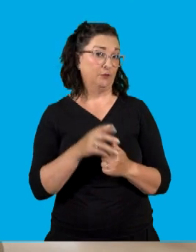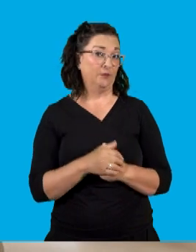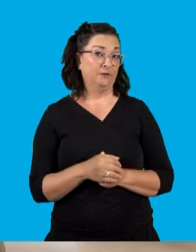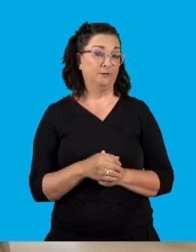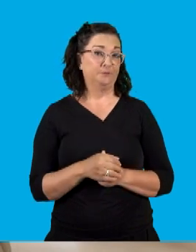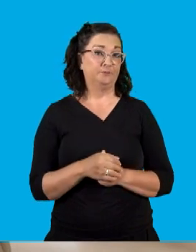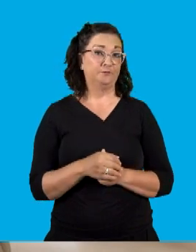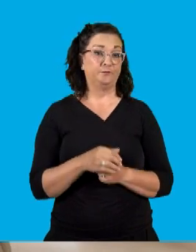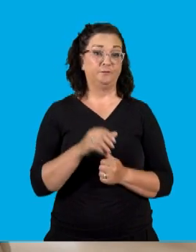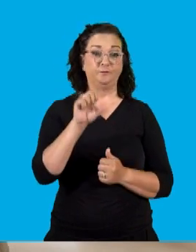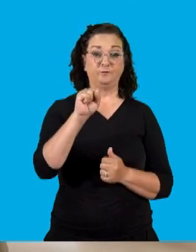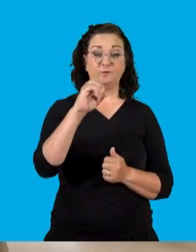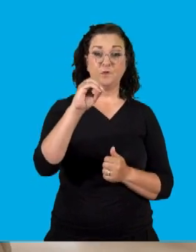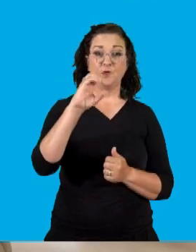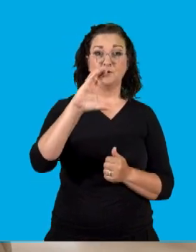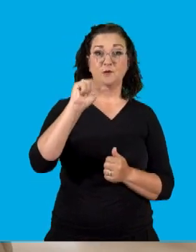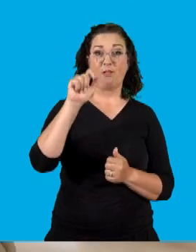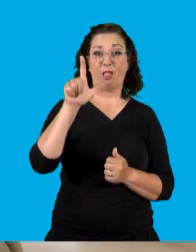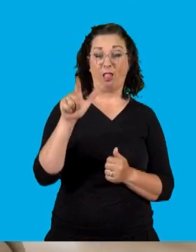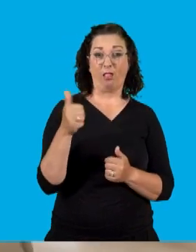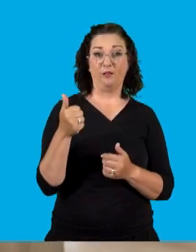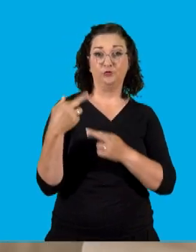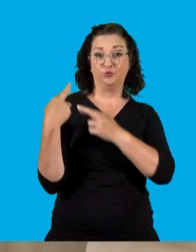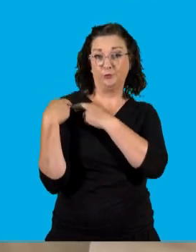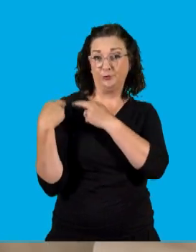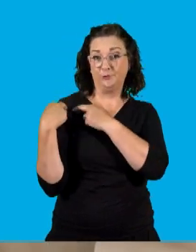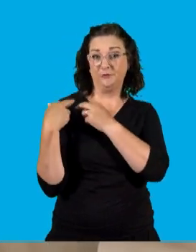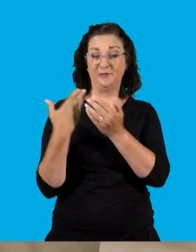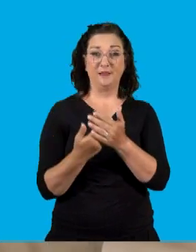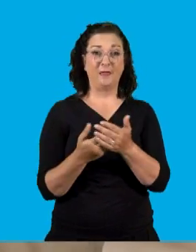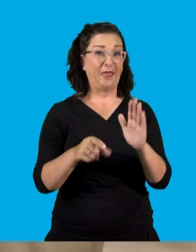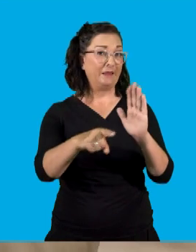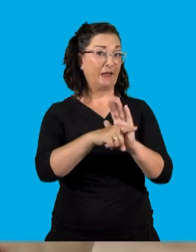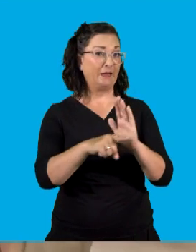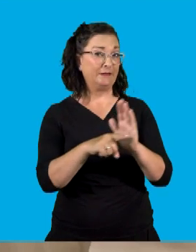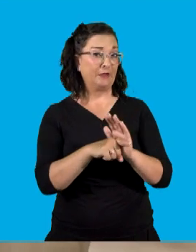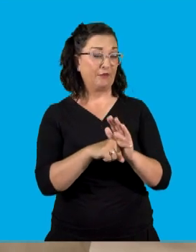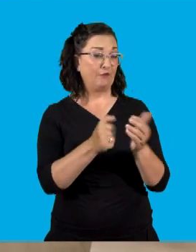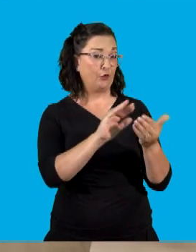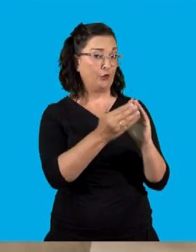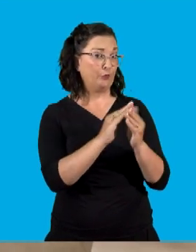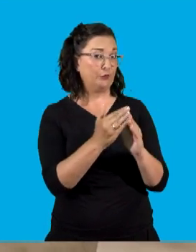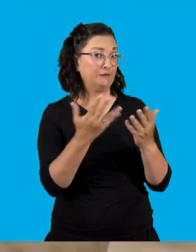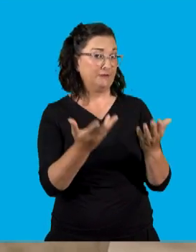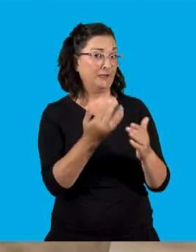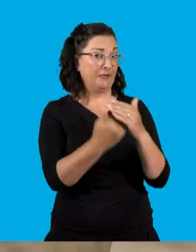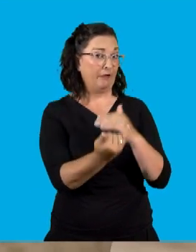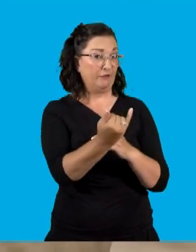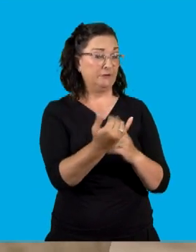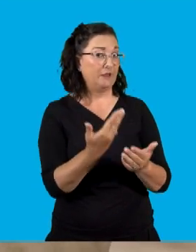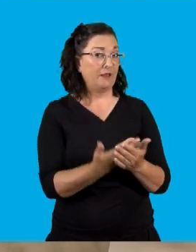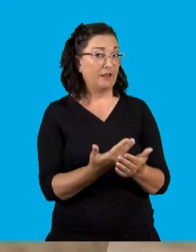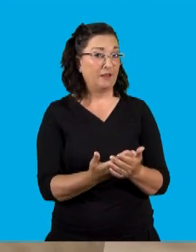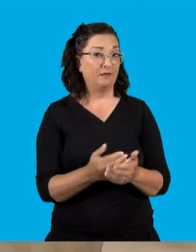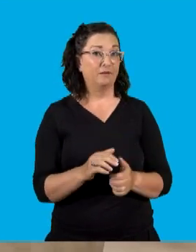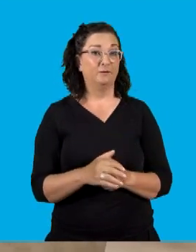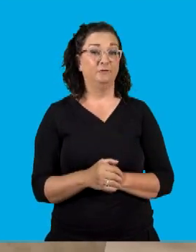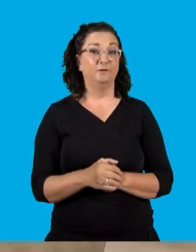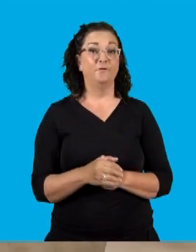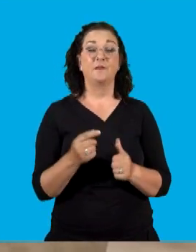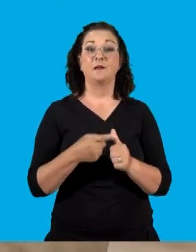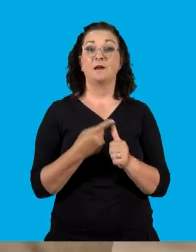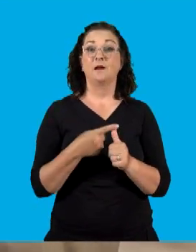to social responsibility when we are talking about aspects that have a negative impact on communities, individuals? So the correct answer